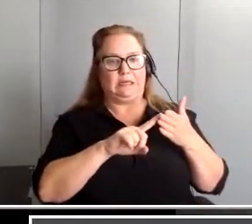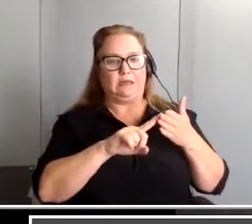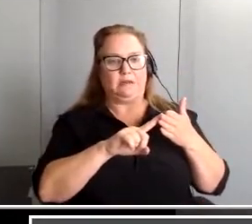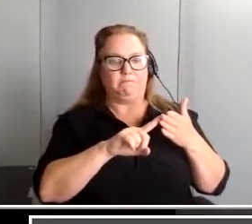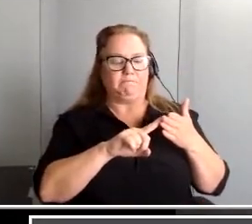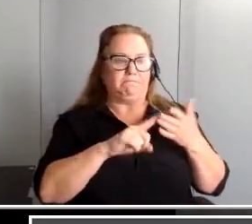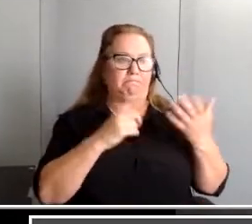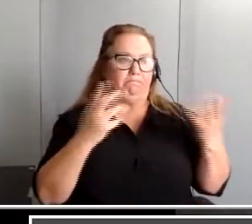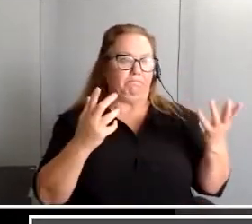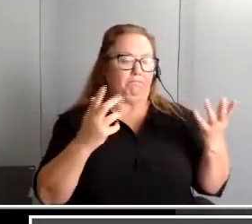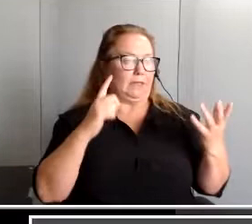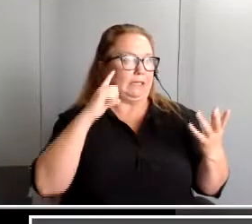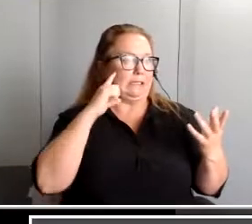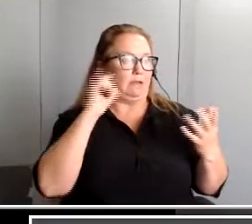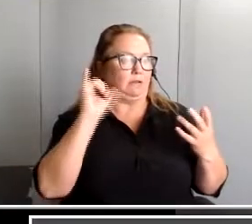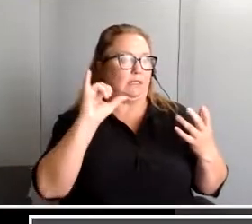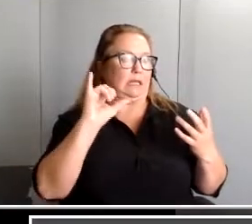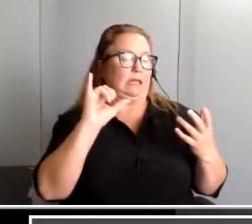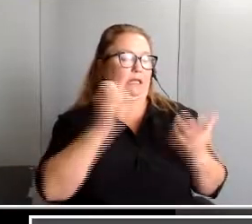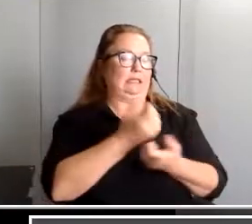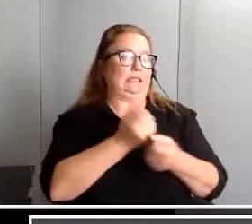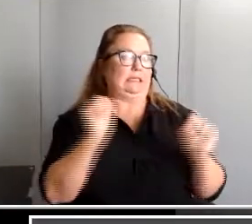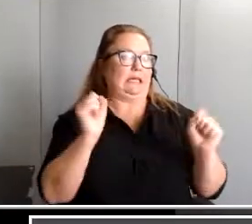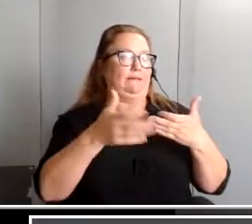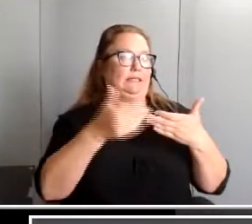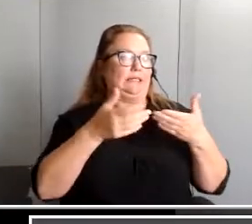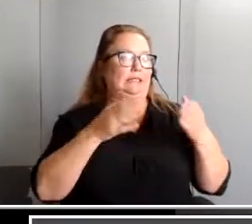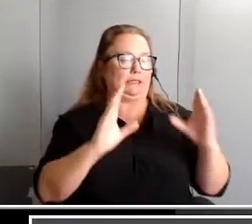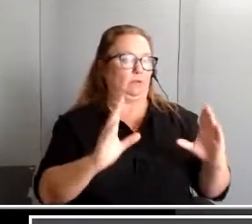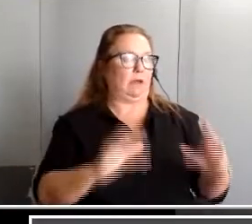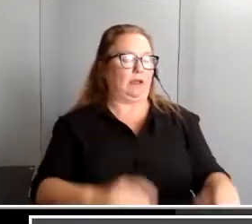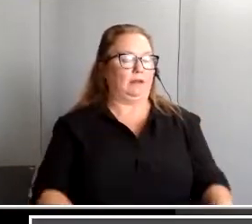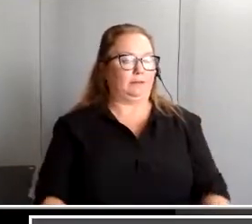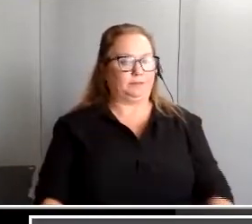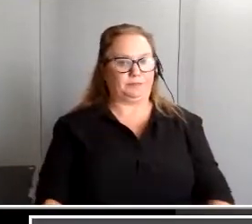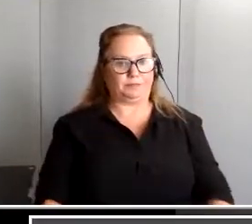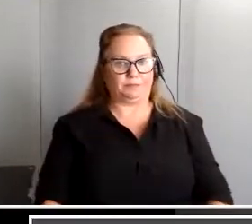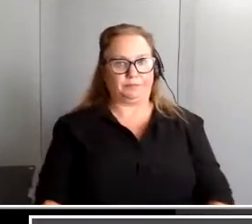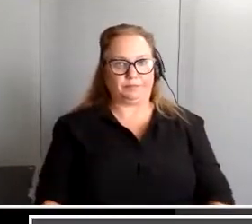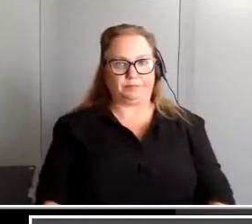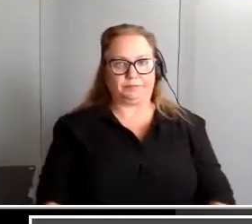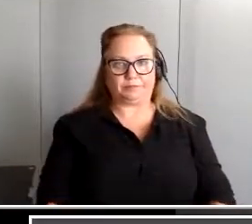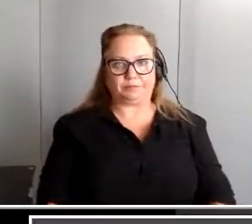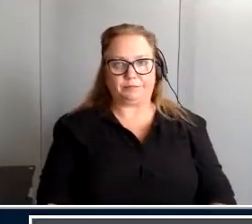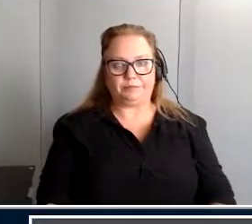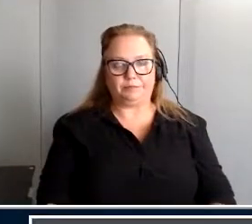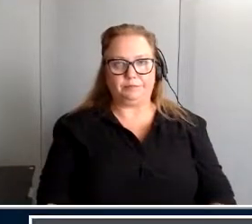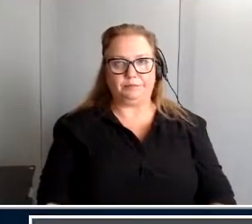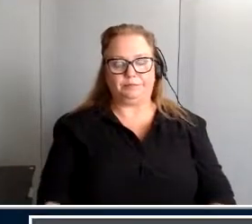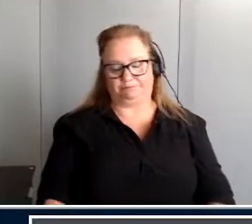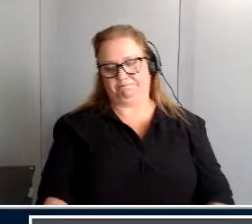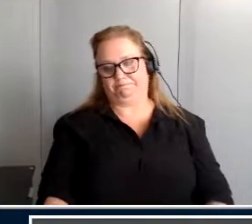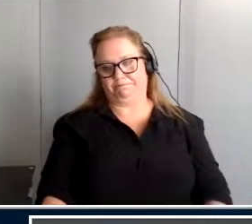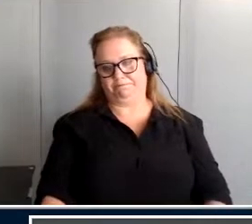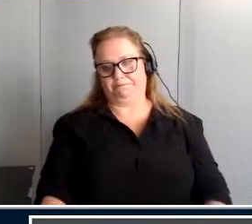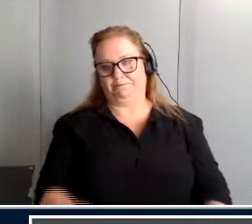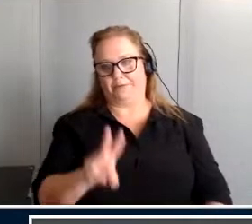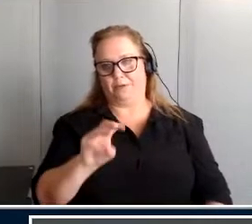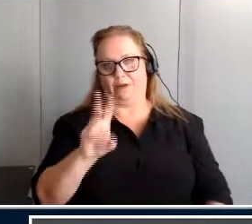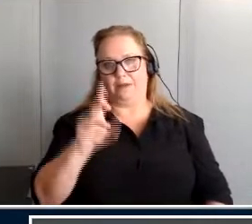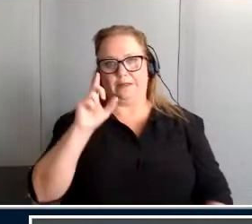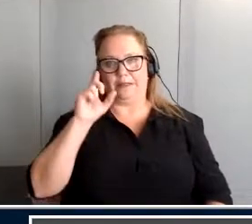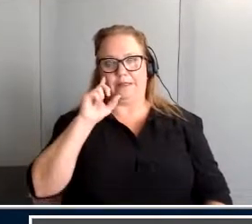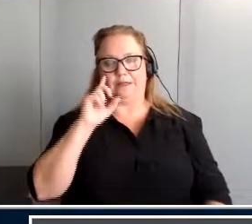it sounded like the safest and easiest way to go. Wow, I just can't help but think these are like just two